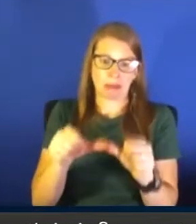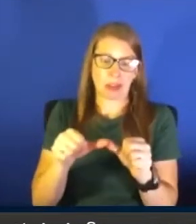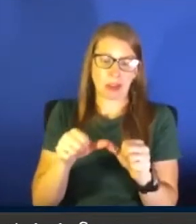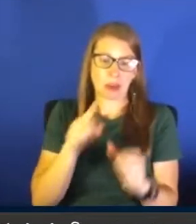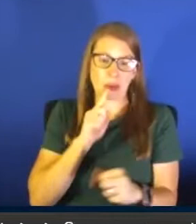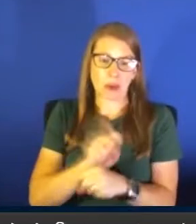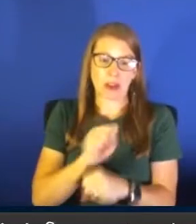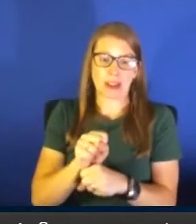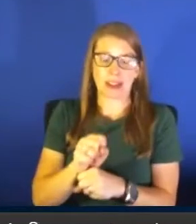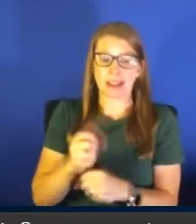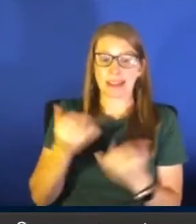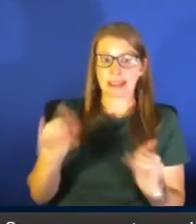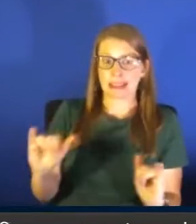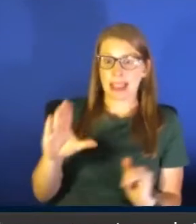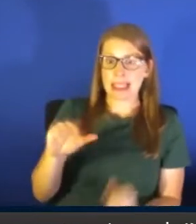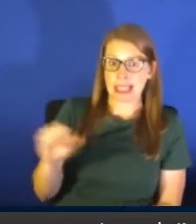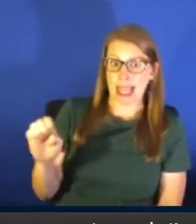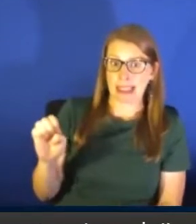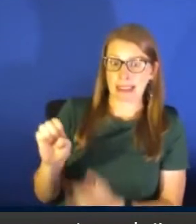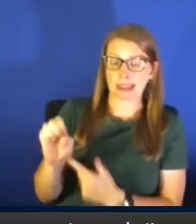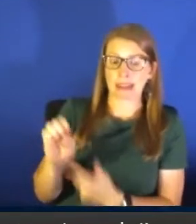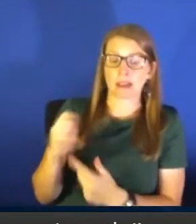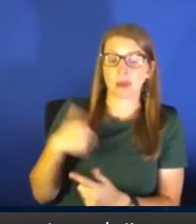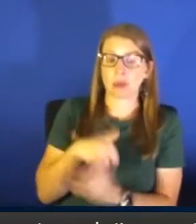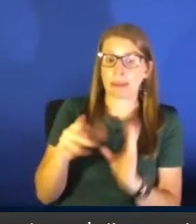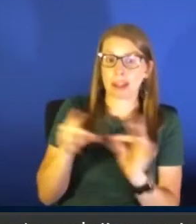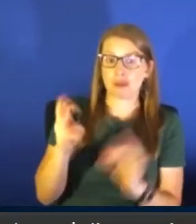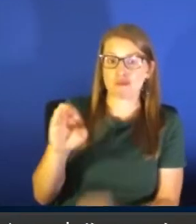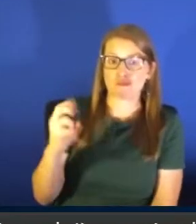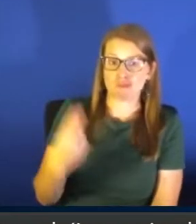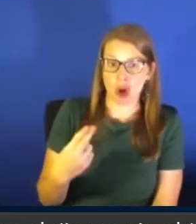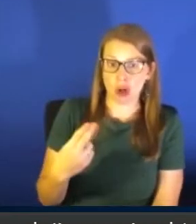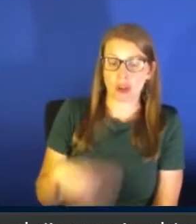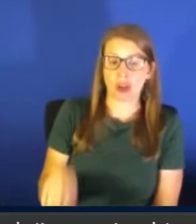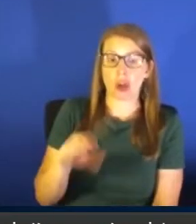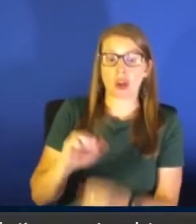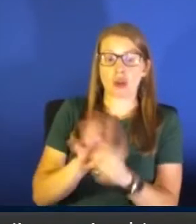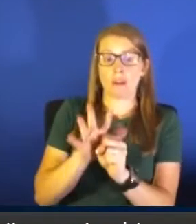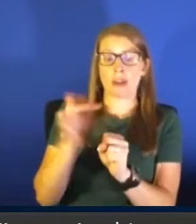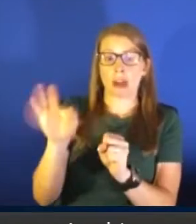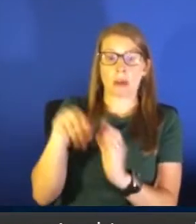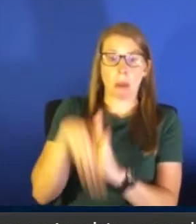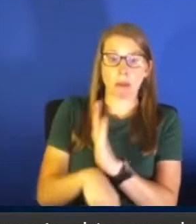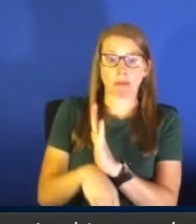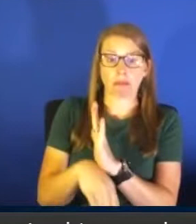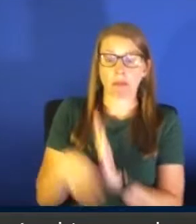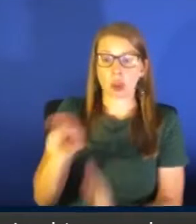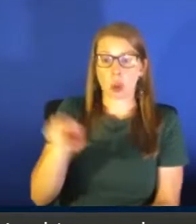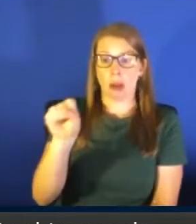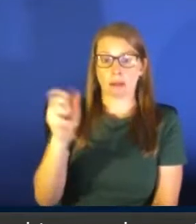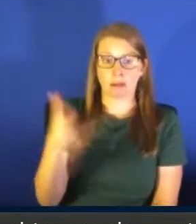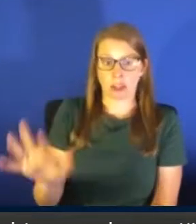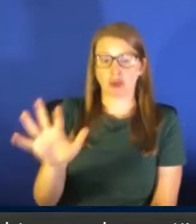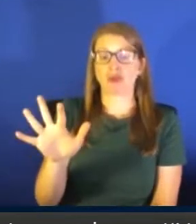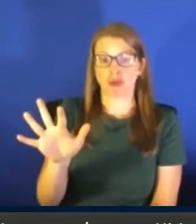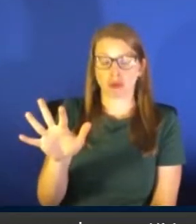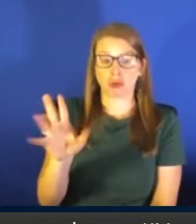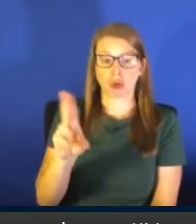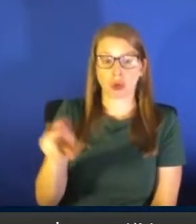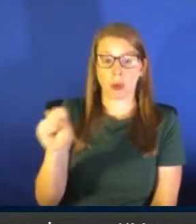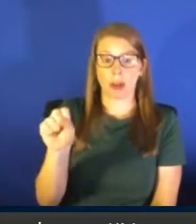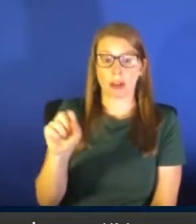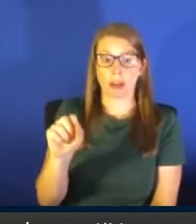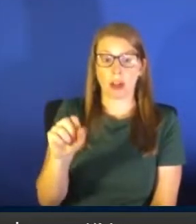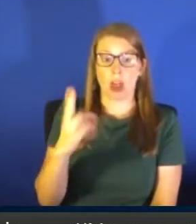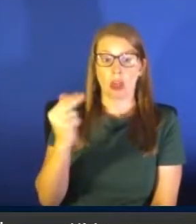at the cases, we mentioned that in March, COVID-19 dropped drastically in the U.S. Yeah. At one point, the U.S. was 13th in the